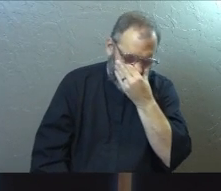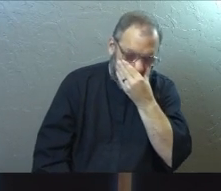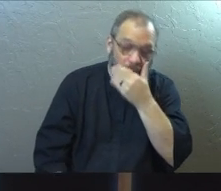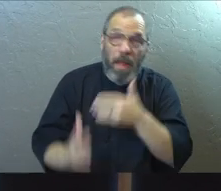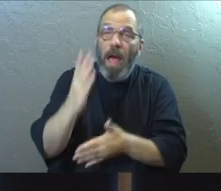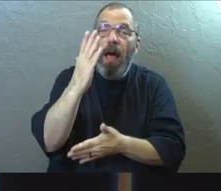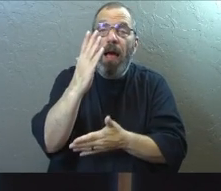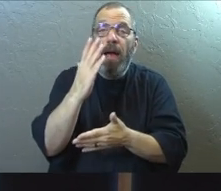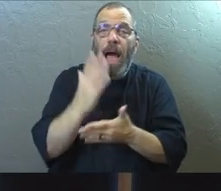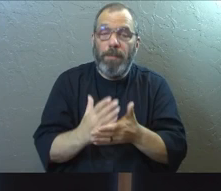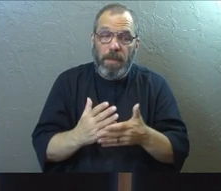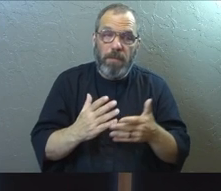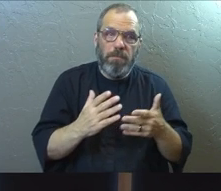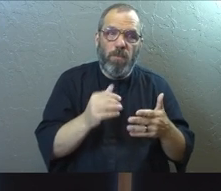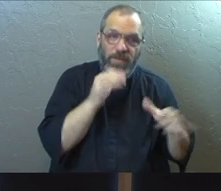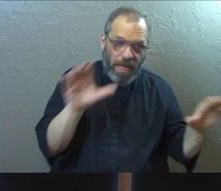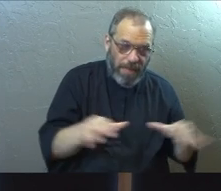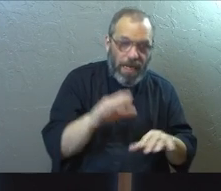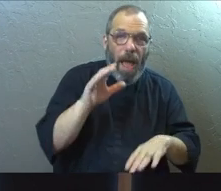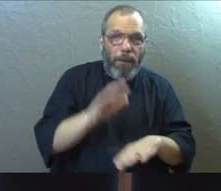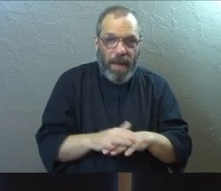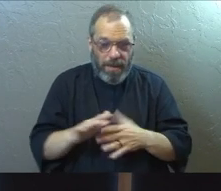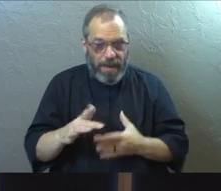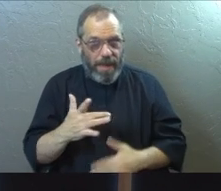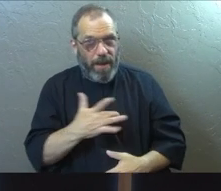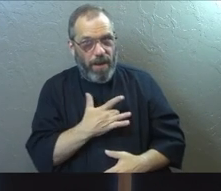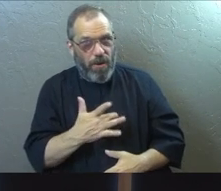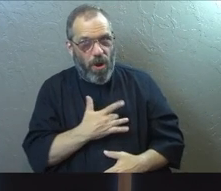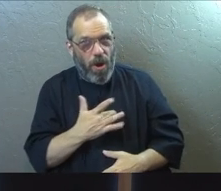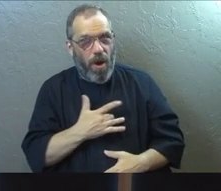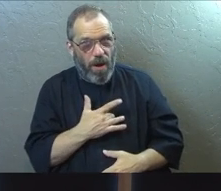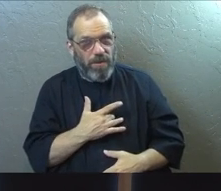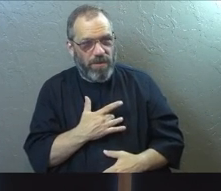Some things that we haven't done in the physical realm and we've certainly done it in our hearts.